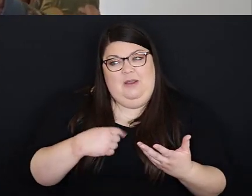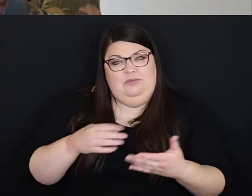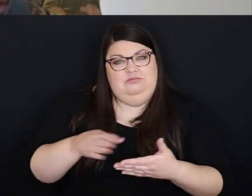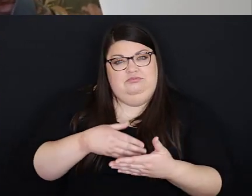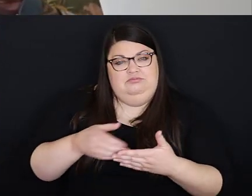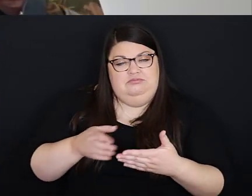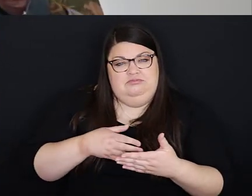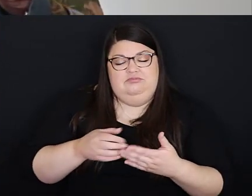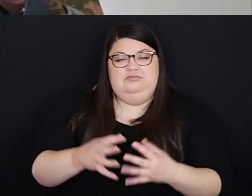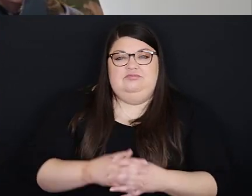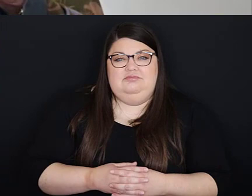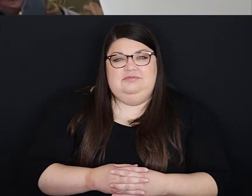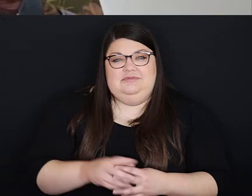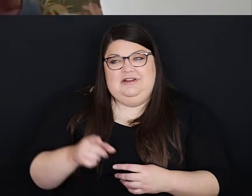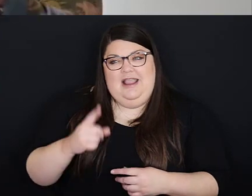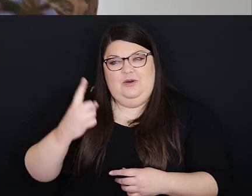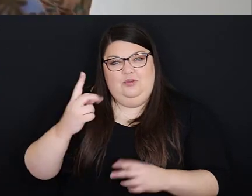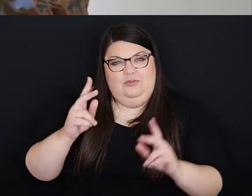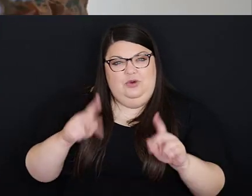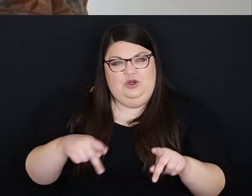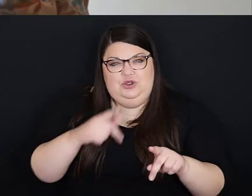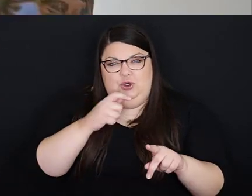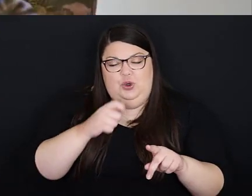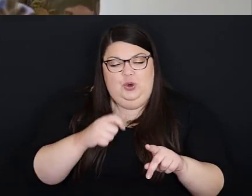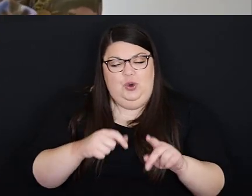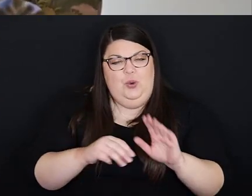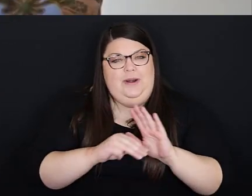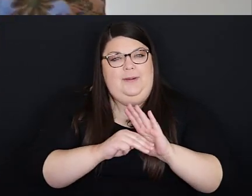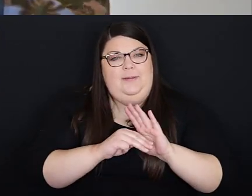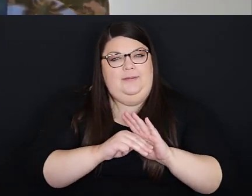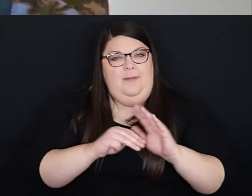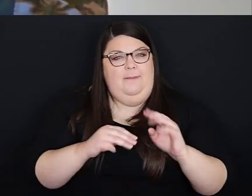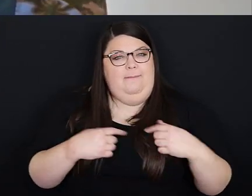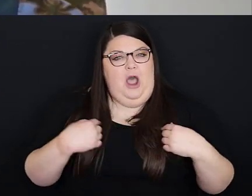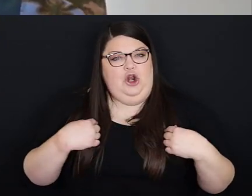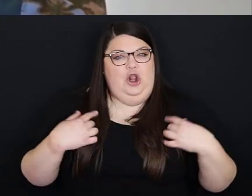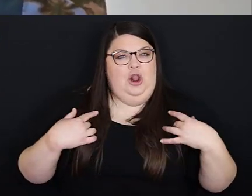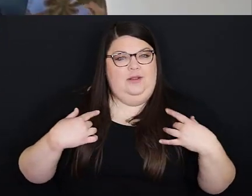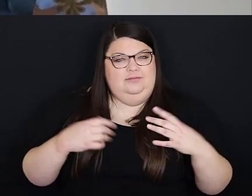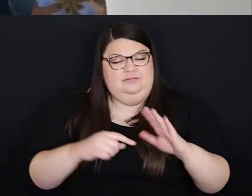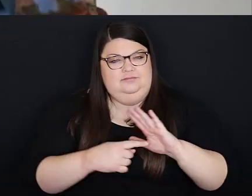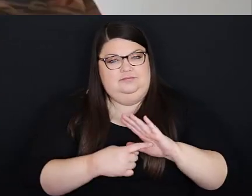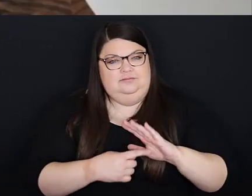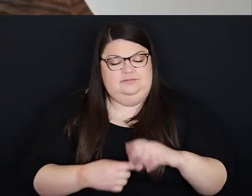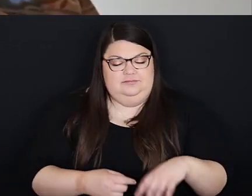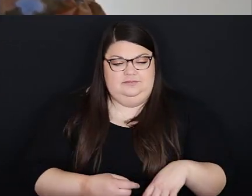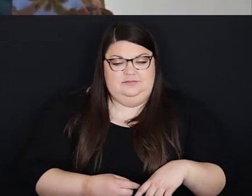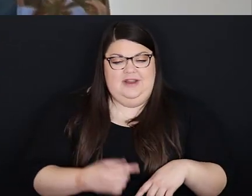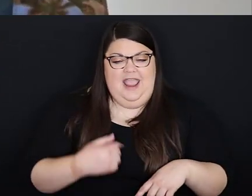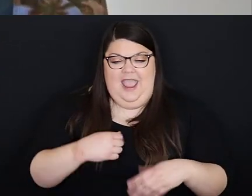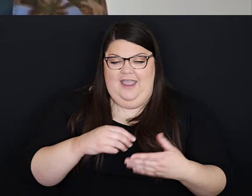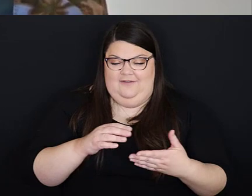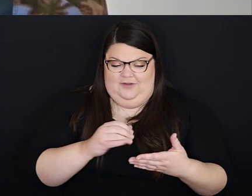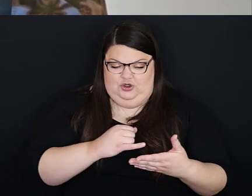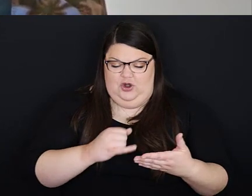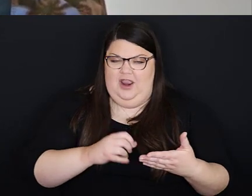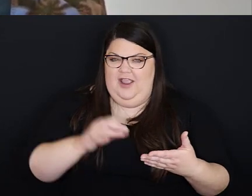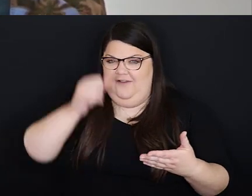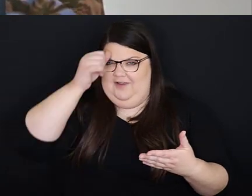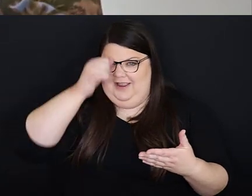paint. And they had a person who would model. And I have a drawing of, you know, a guy